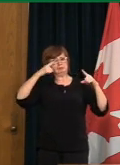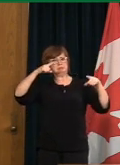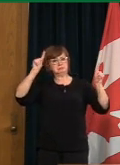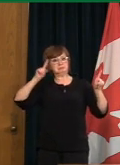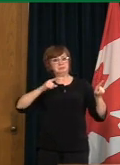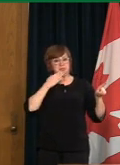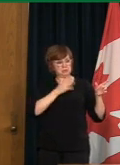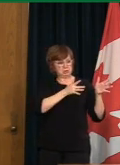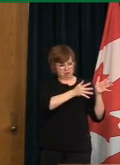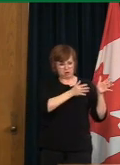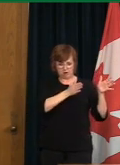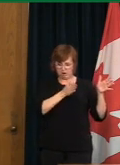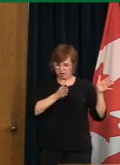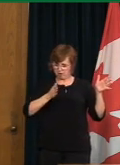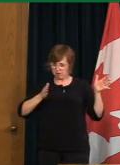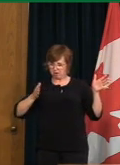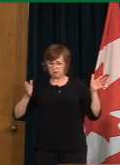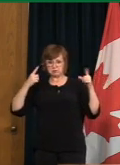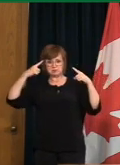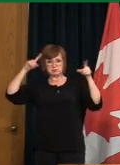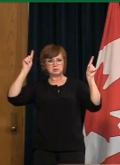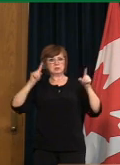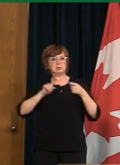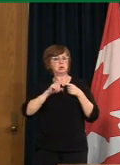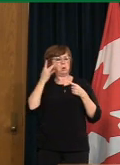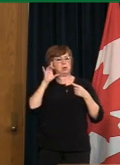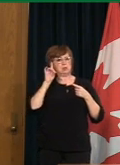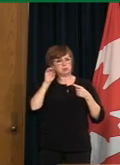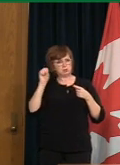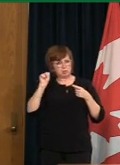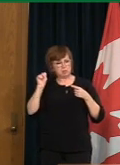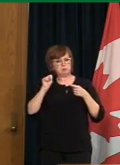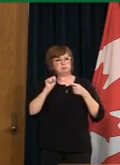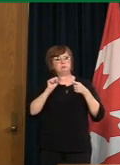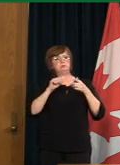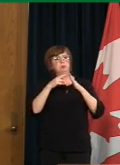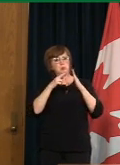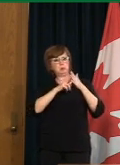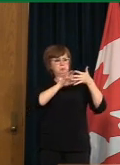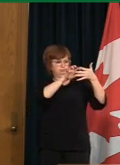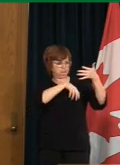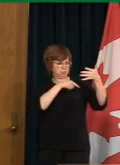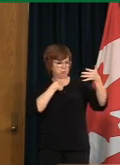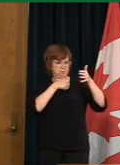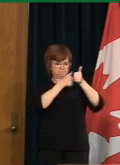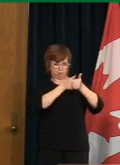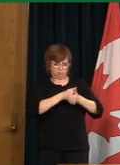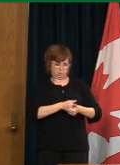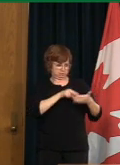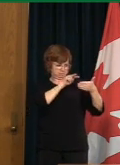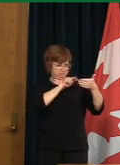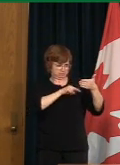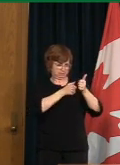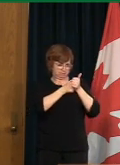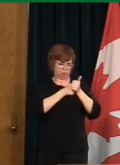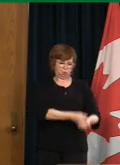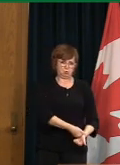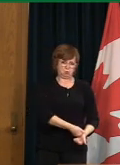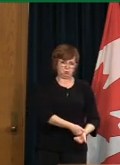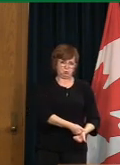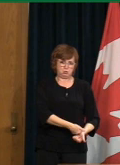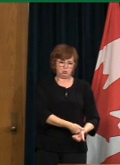following those very guidelines and protocols that Dr. Shahab had provided for us. And of course, as we all